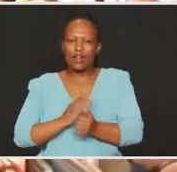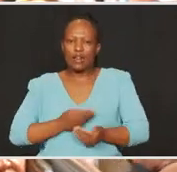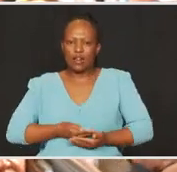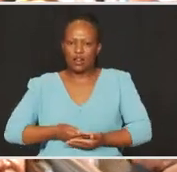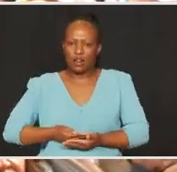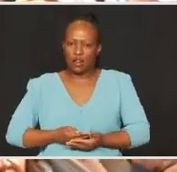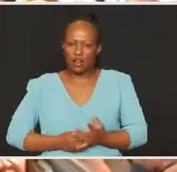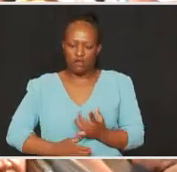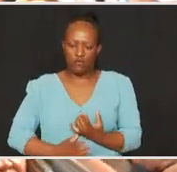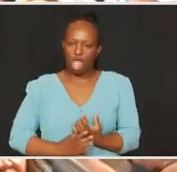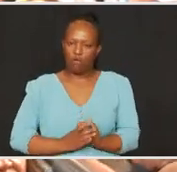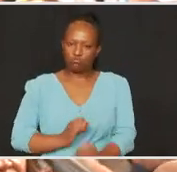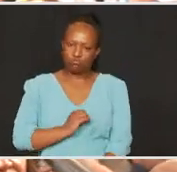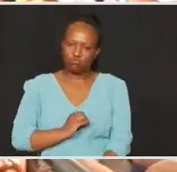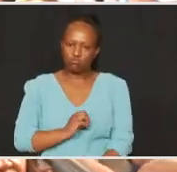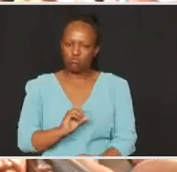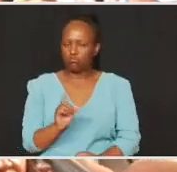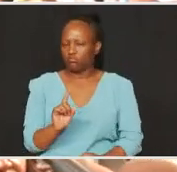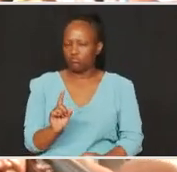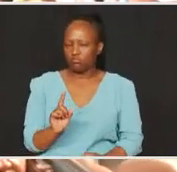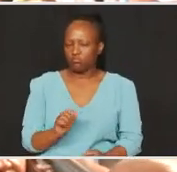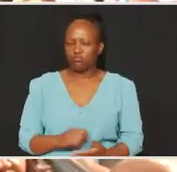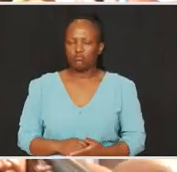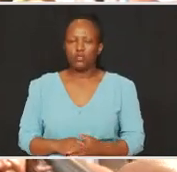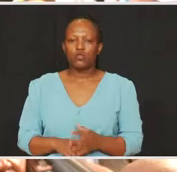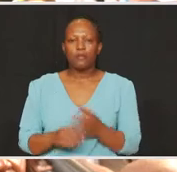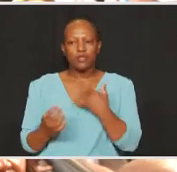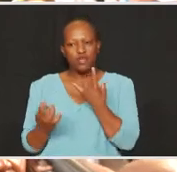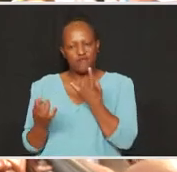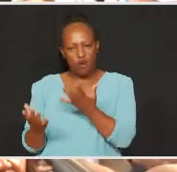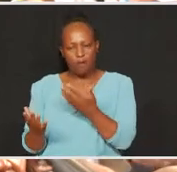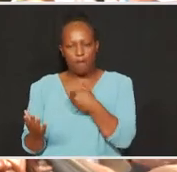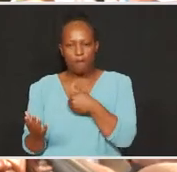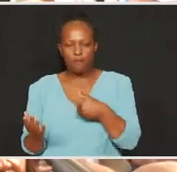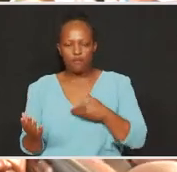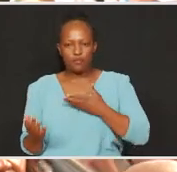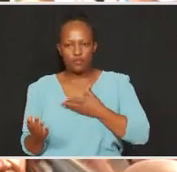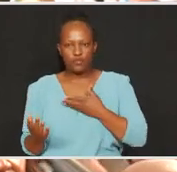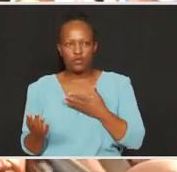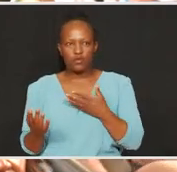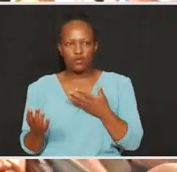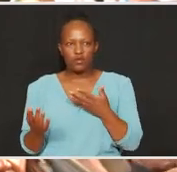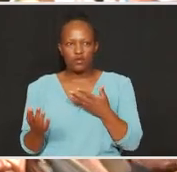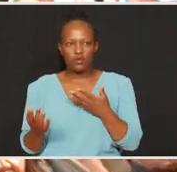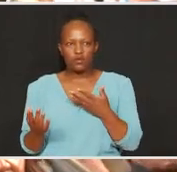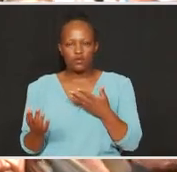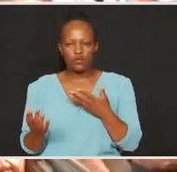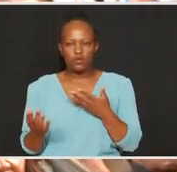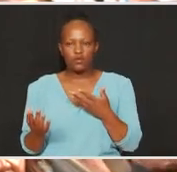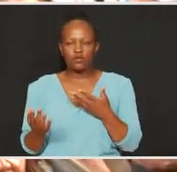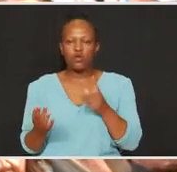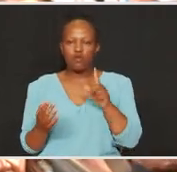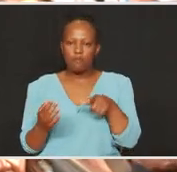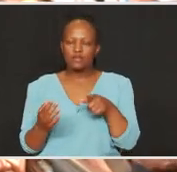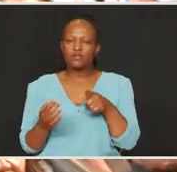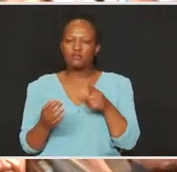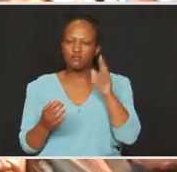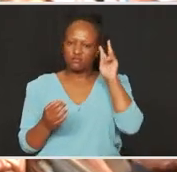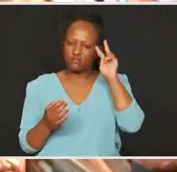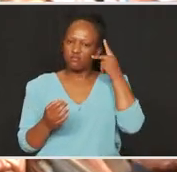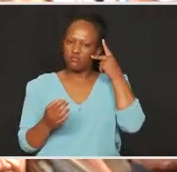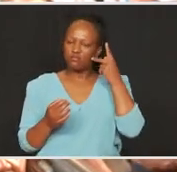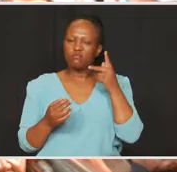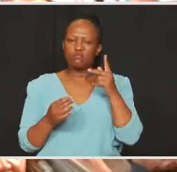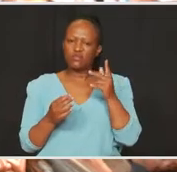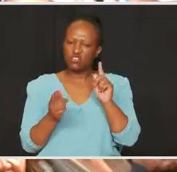this bill without even having to notify her parents or Guardians until we as a nation would return from this evil repent and